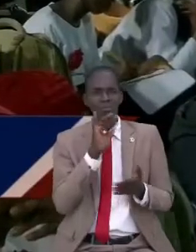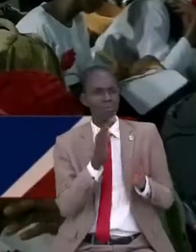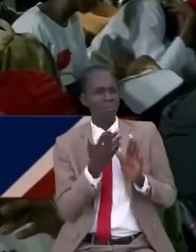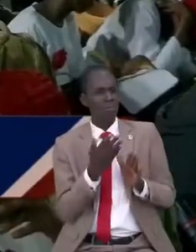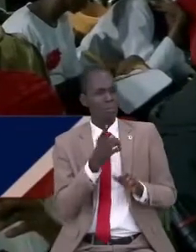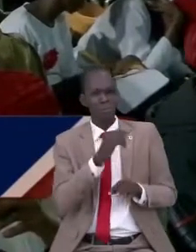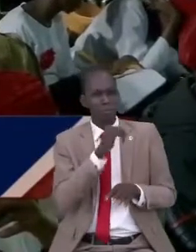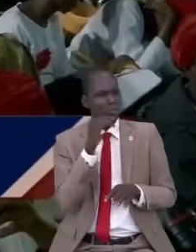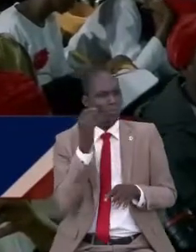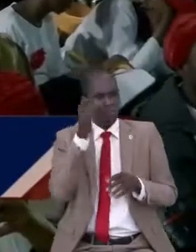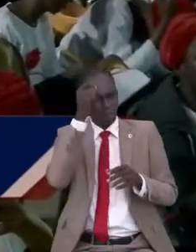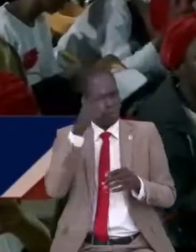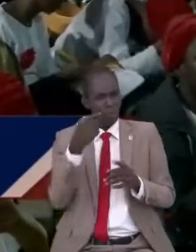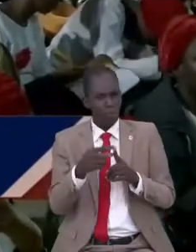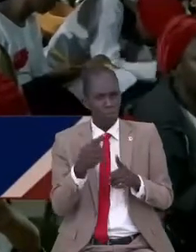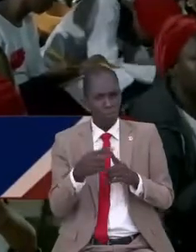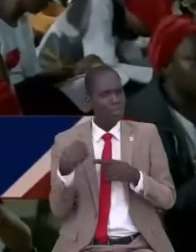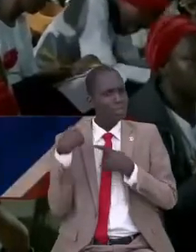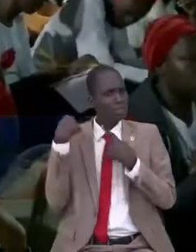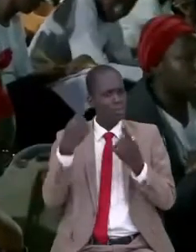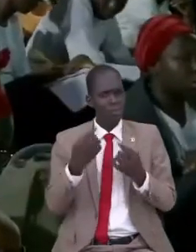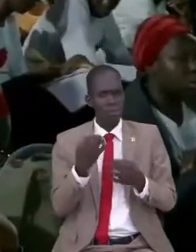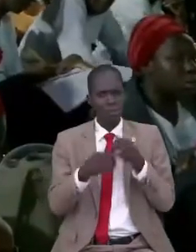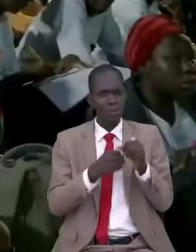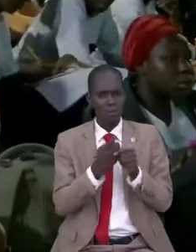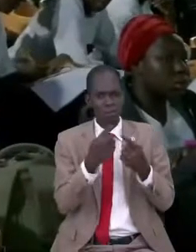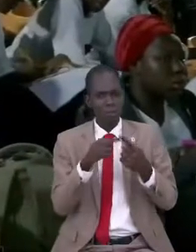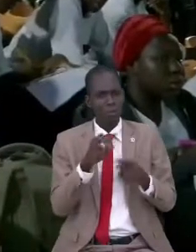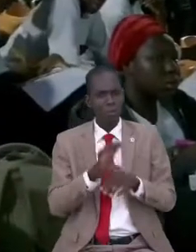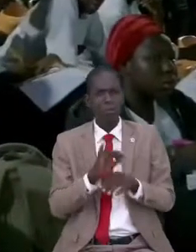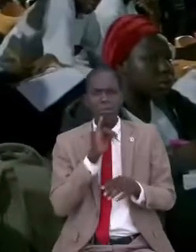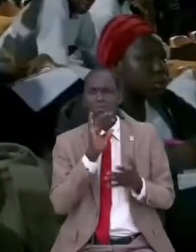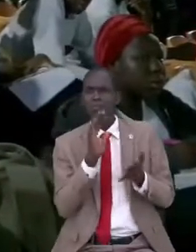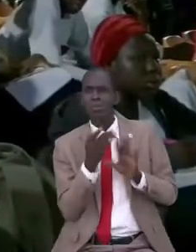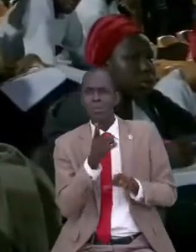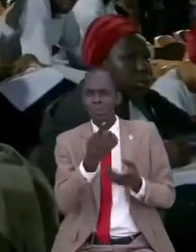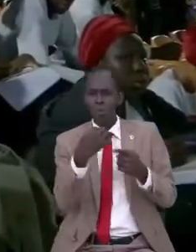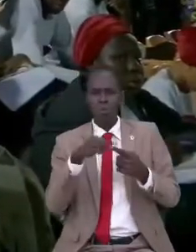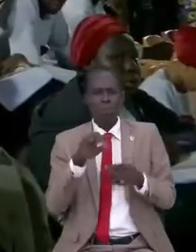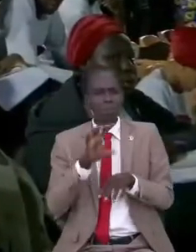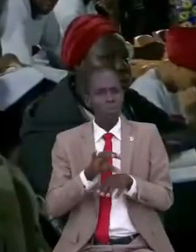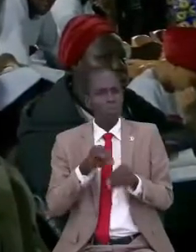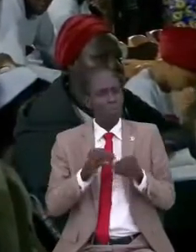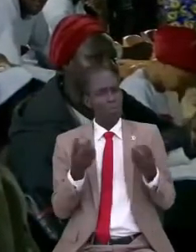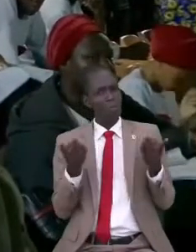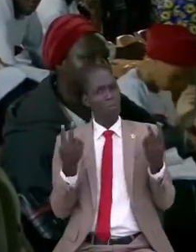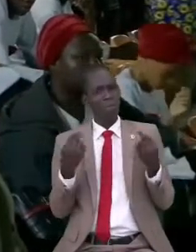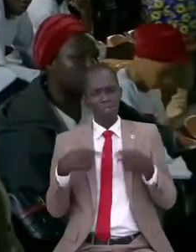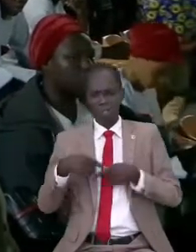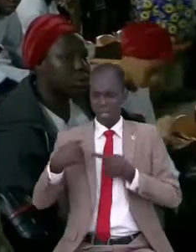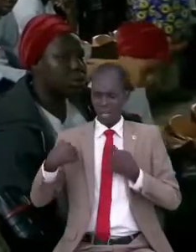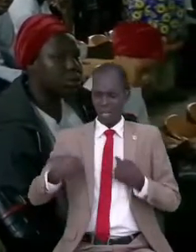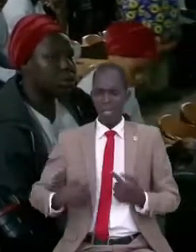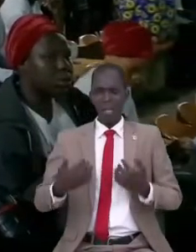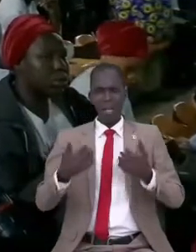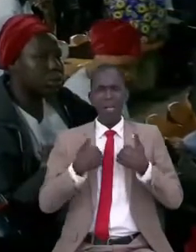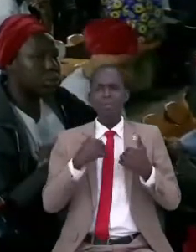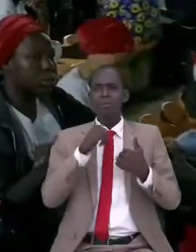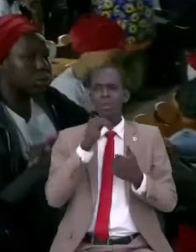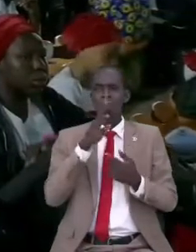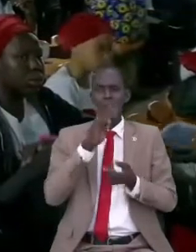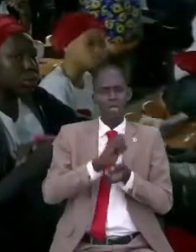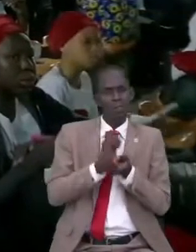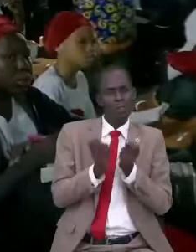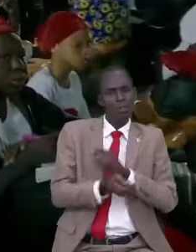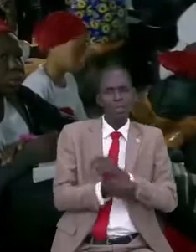any word, they're not hearing any message. Their heart has not been turned in